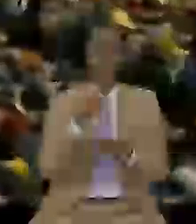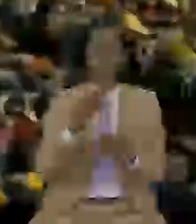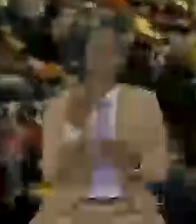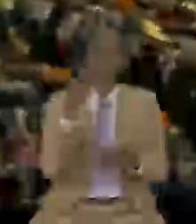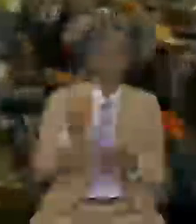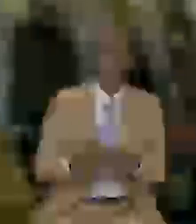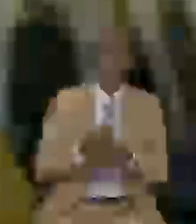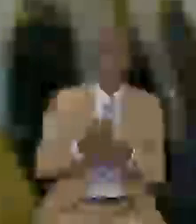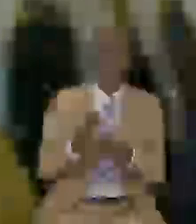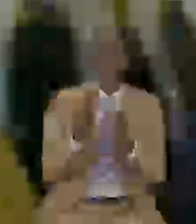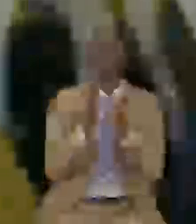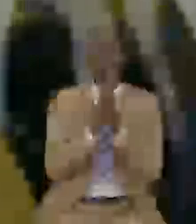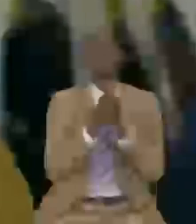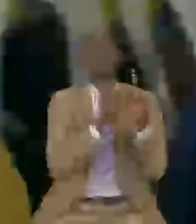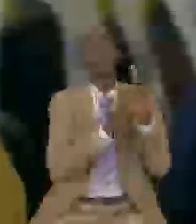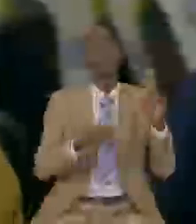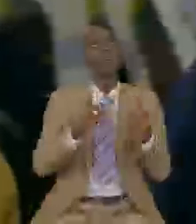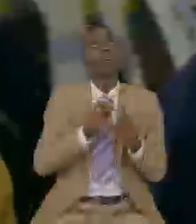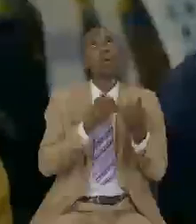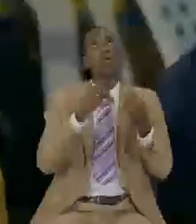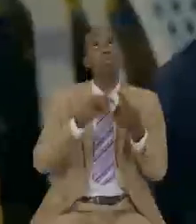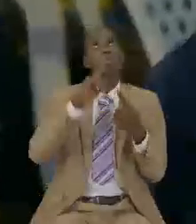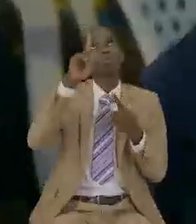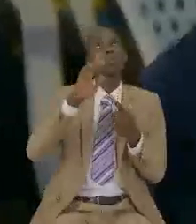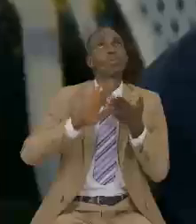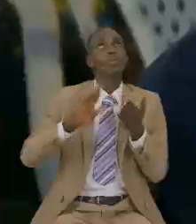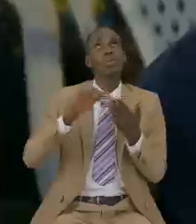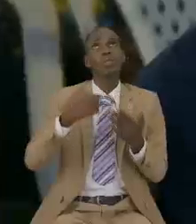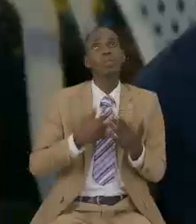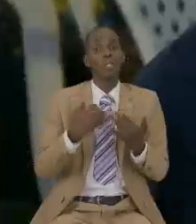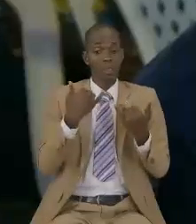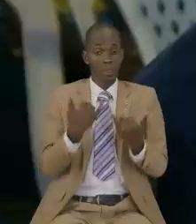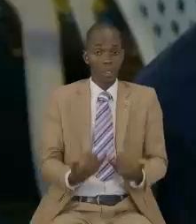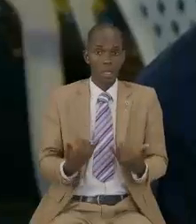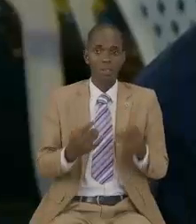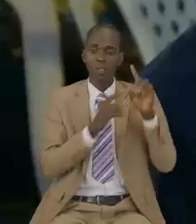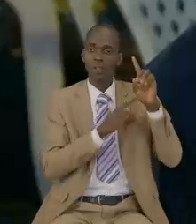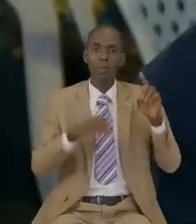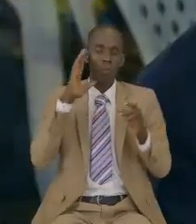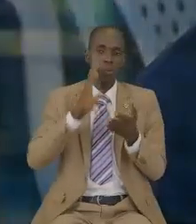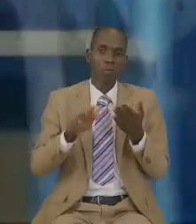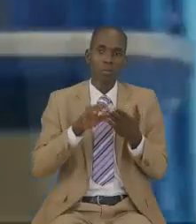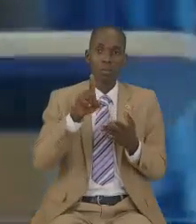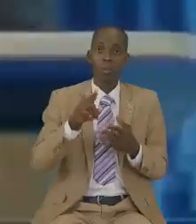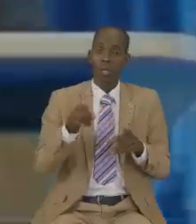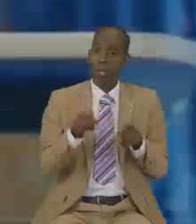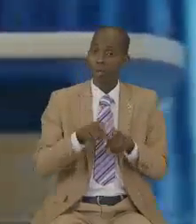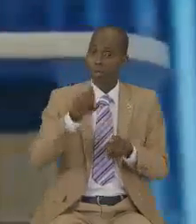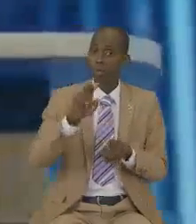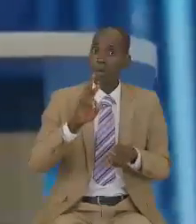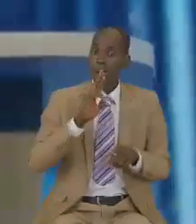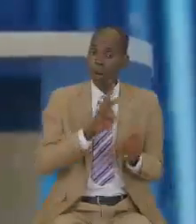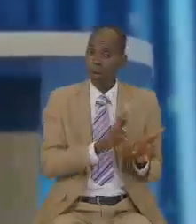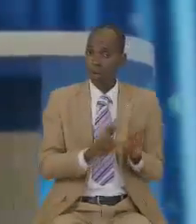I come. Forgive me. And this moment, the Lord will forgive me. If you're raising up your hand, please